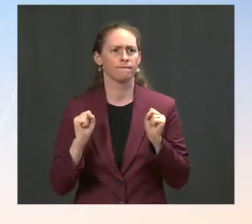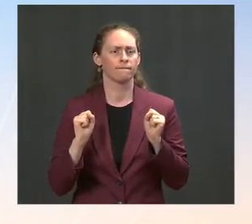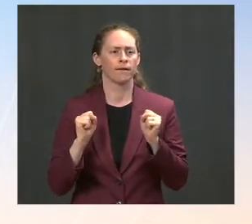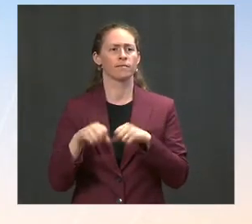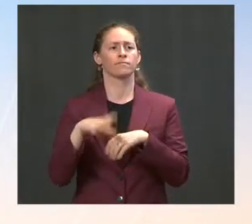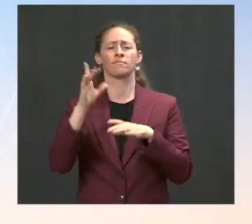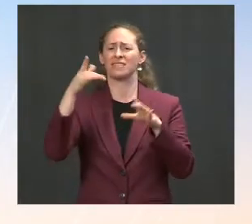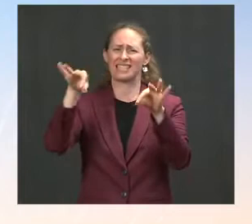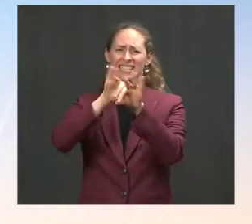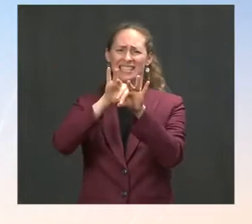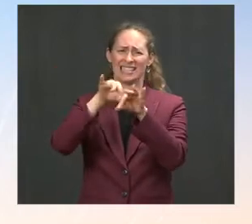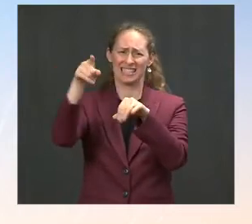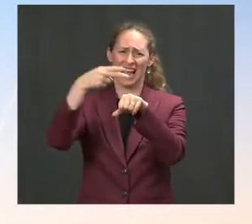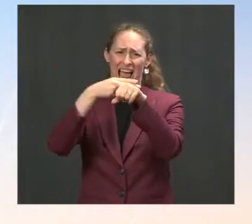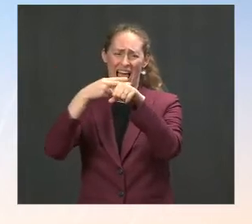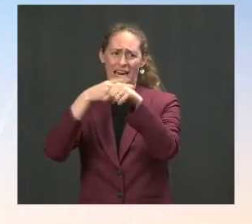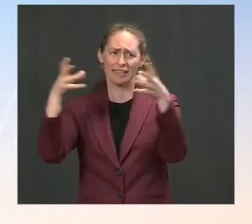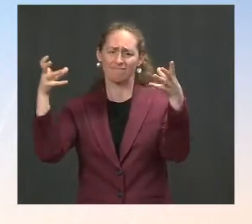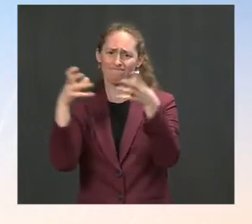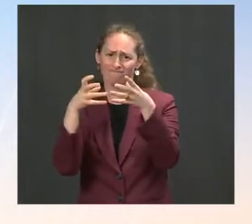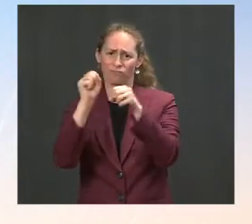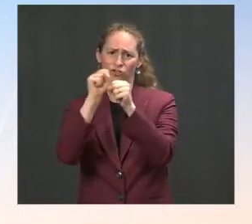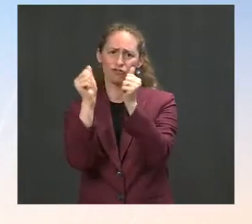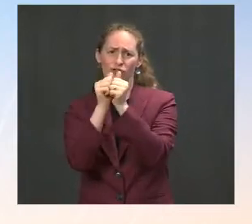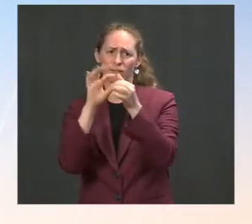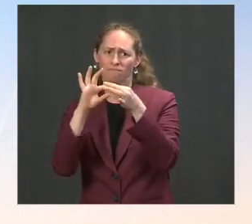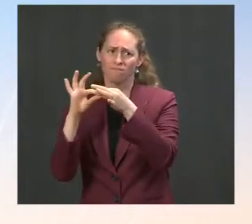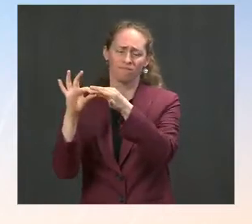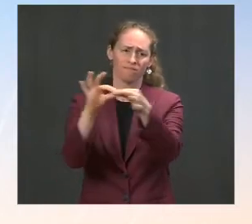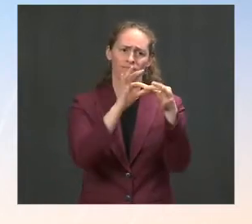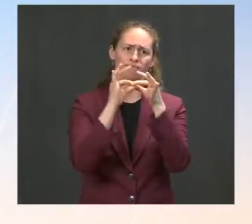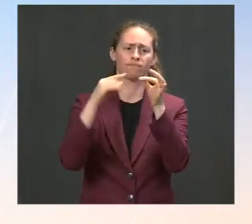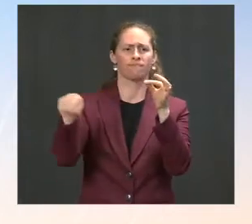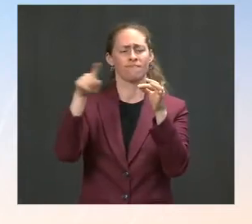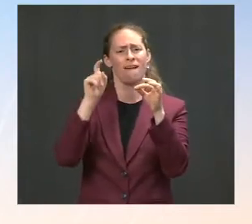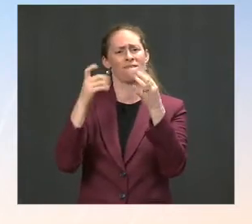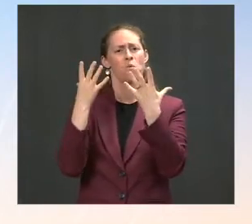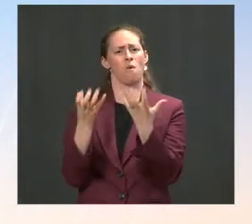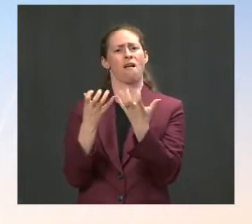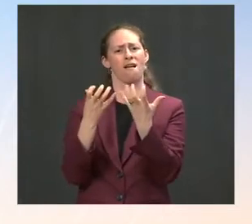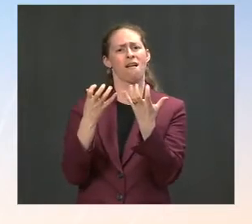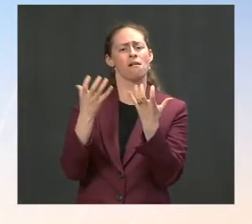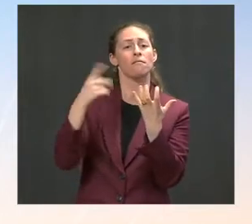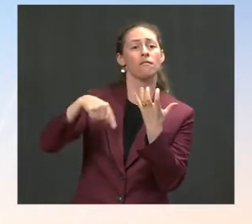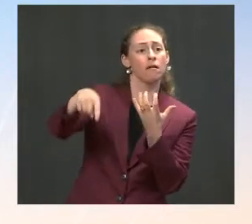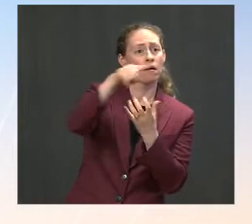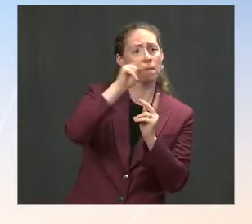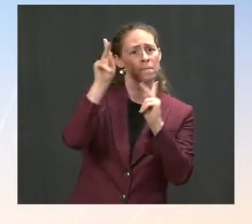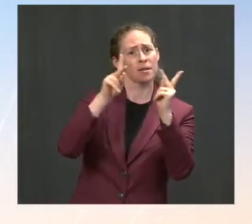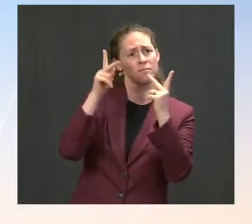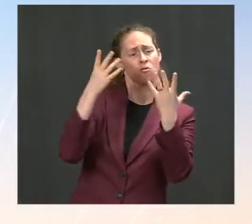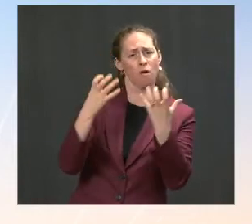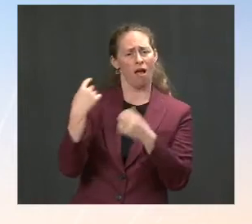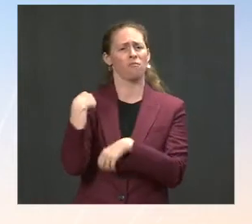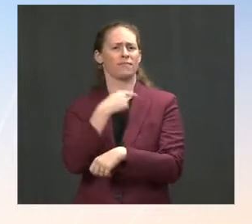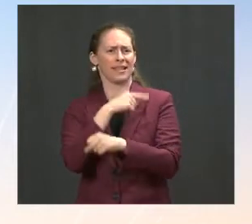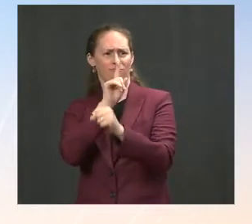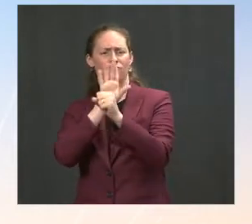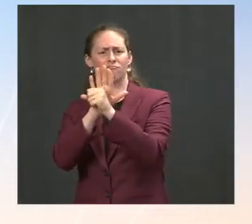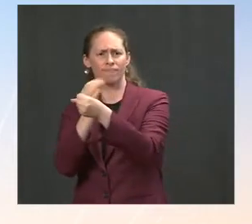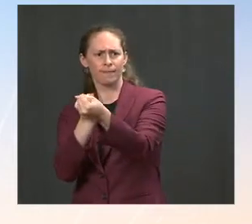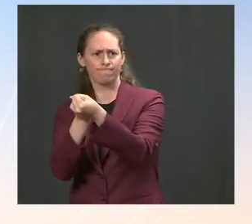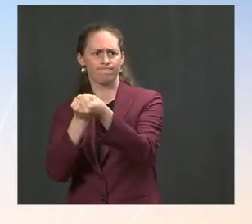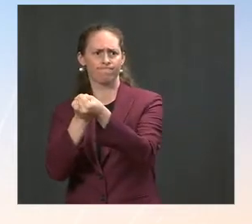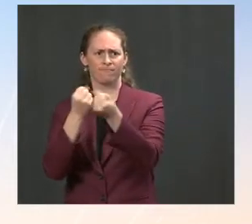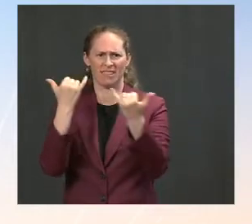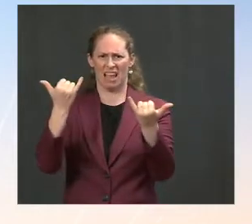that reflects the will of the Haitian people. We remain committed to supporting the people of Haiti in this challenging time. Also, a